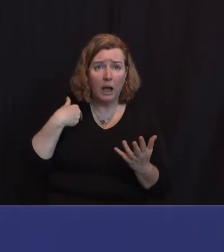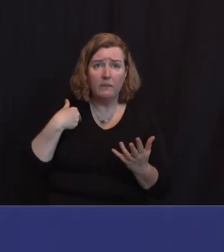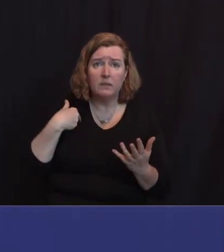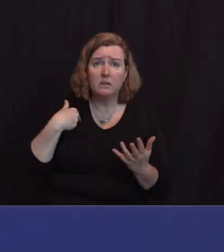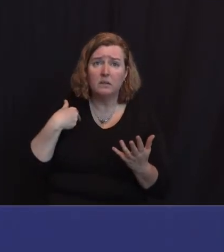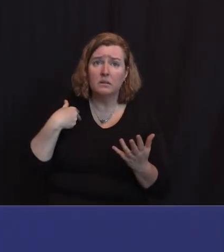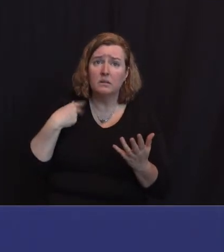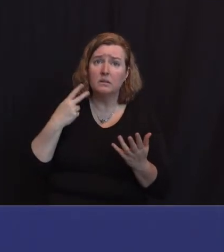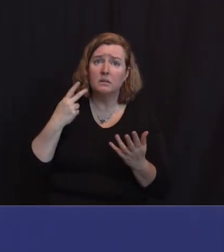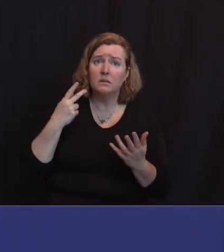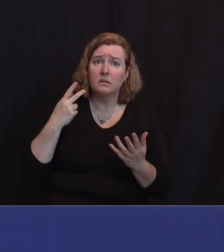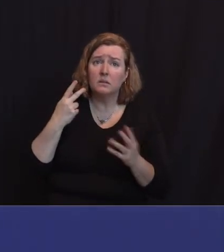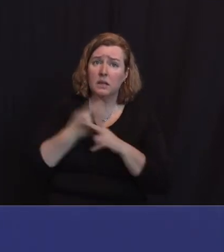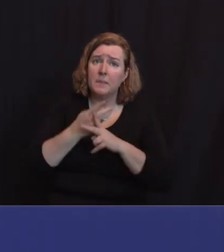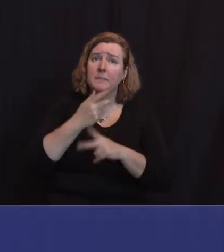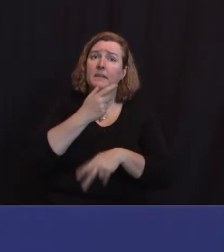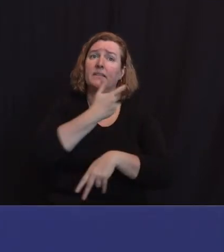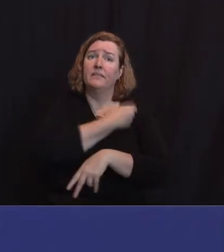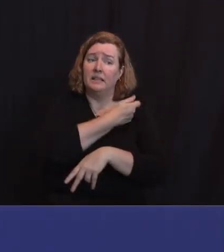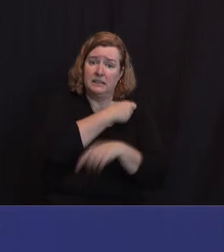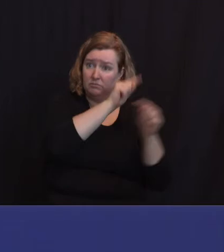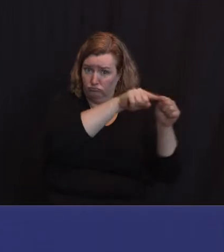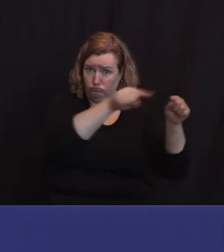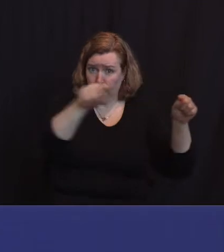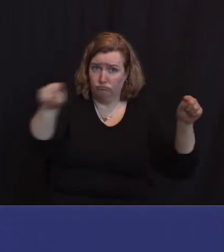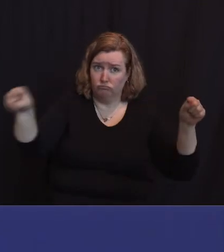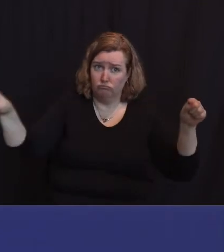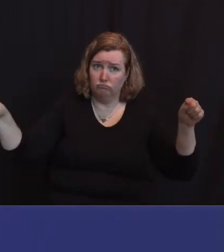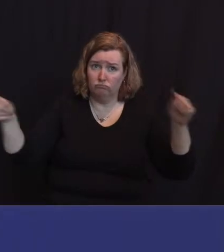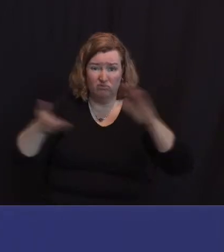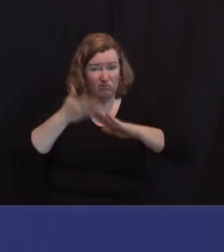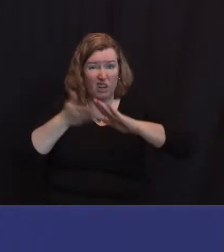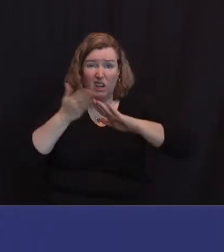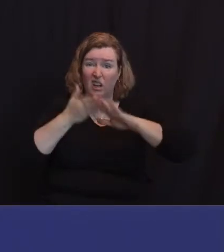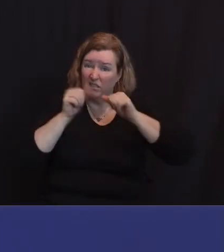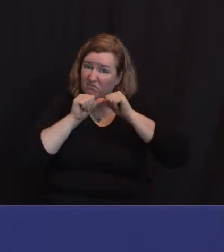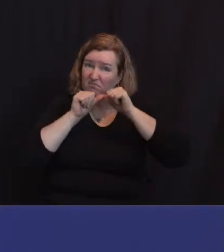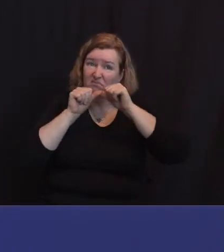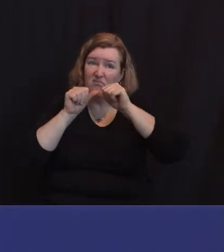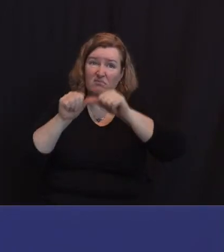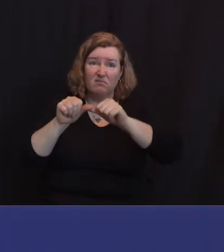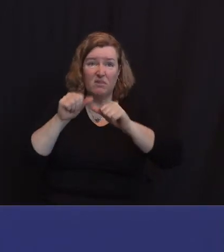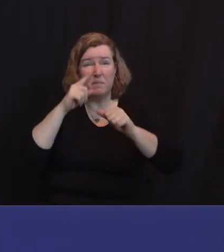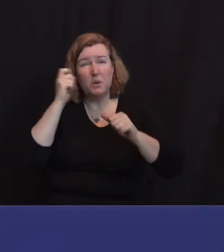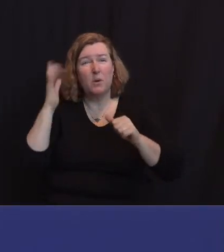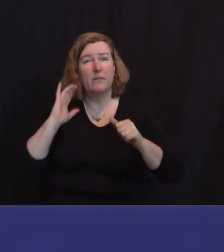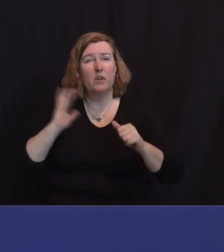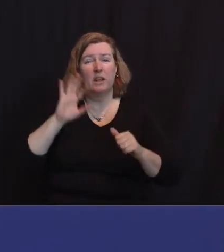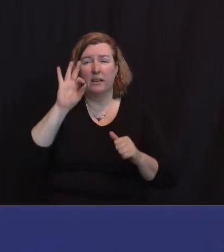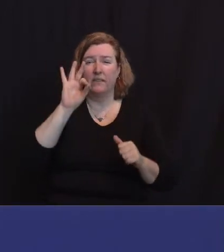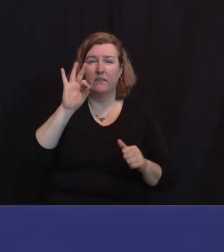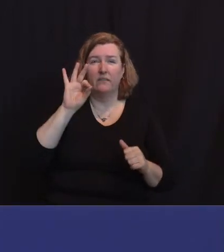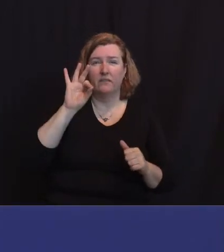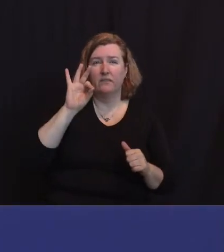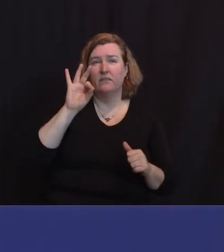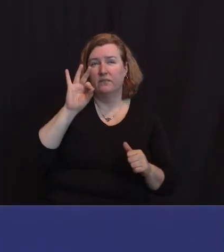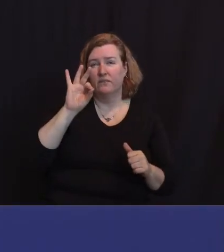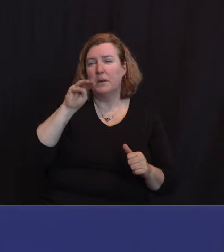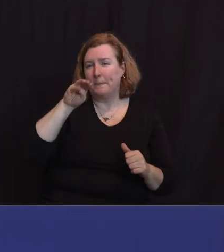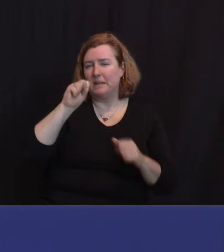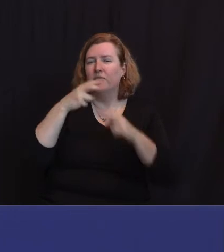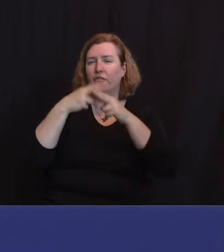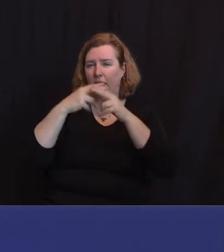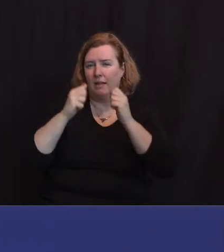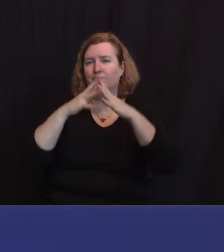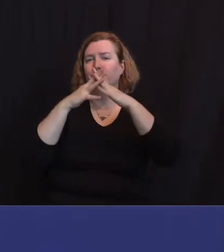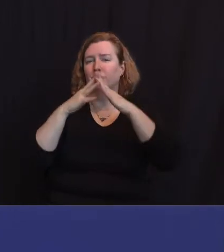networks basically in place. It reminded me of the field medical station conversations we had. And I said we have no choice but to keep